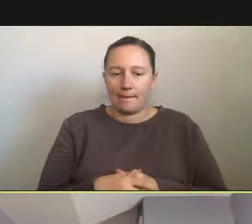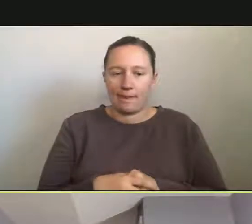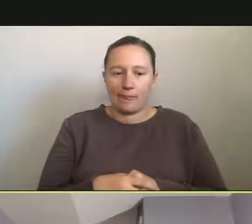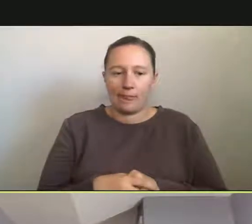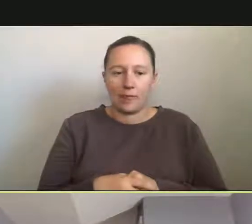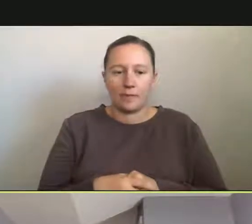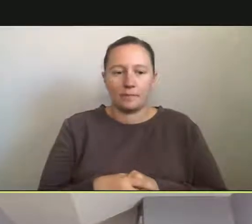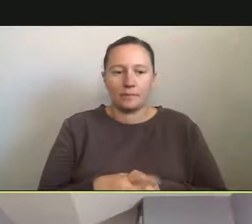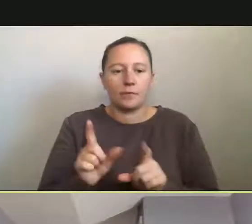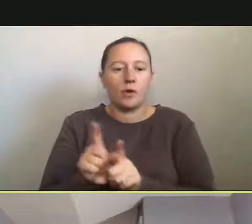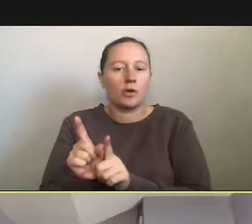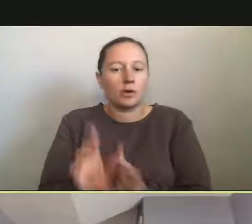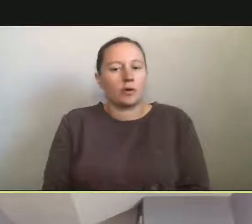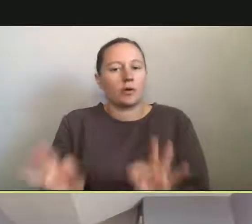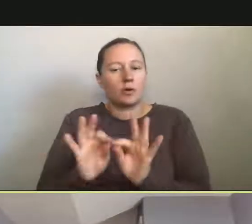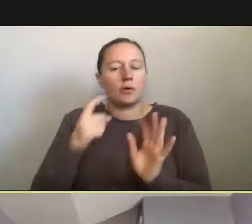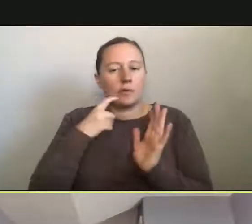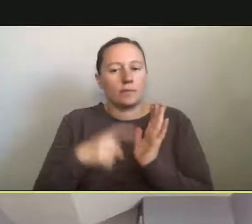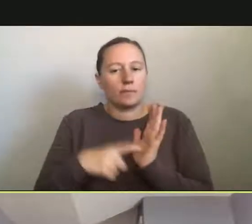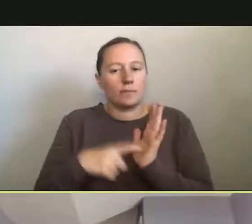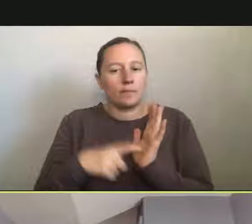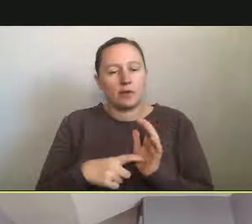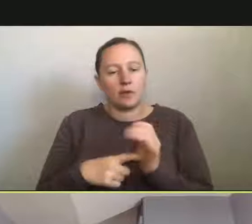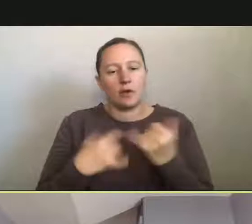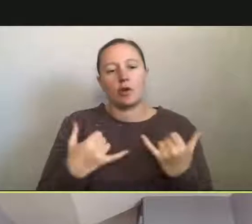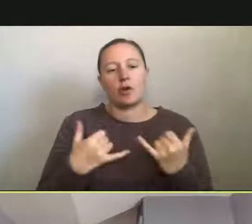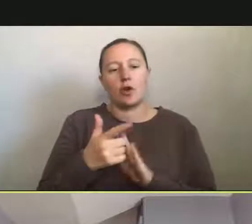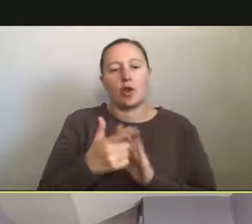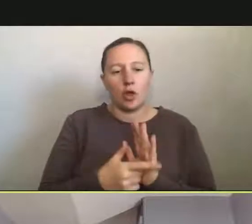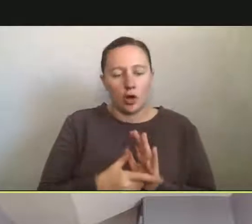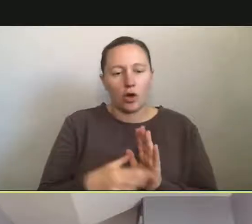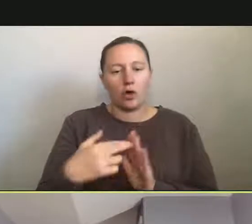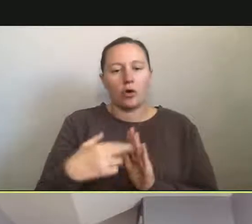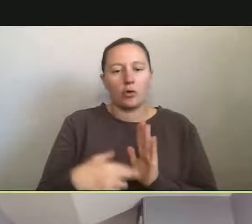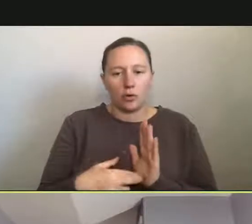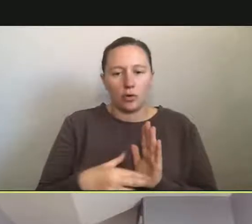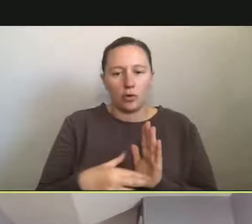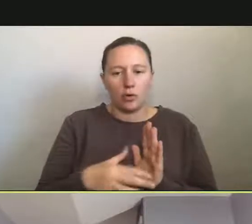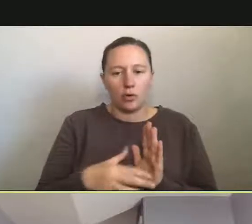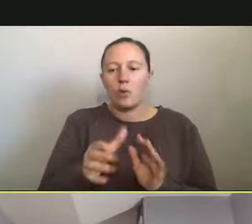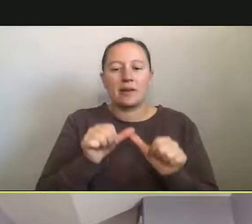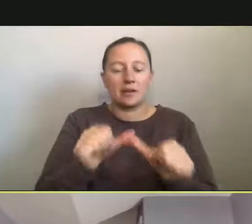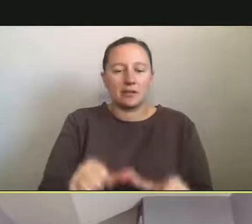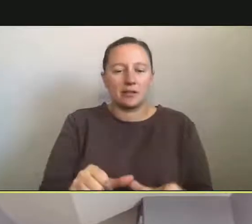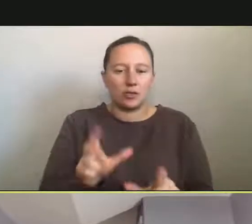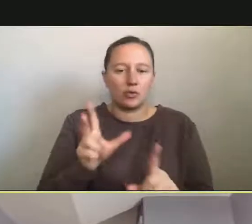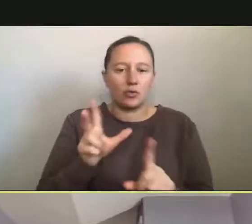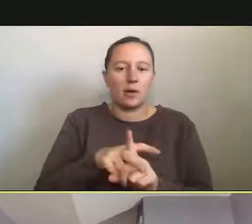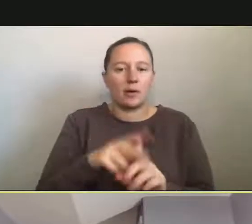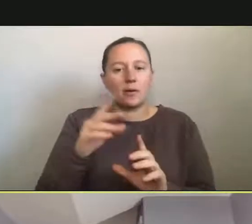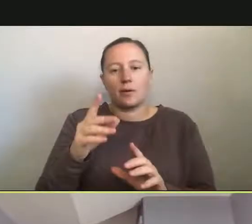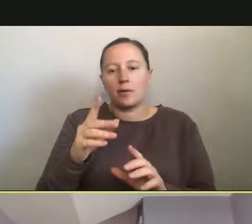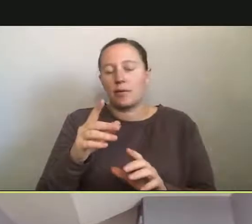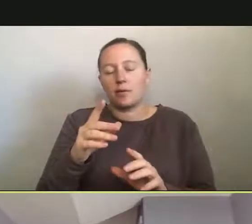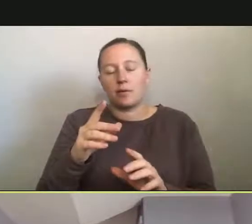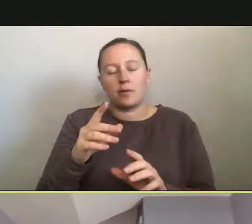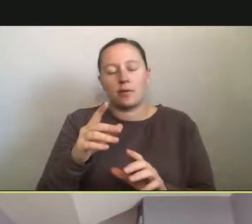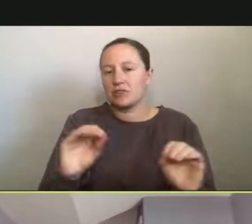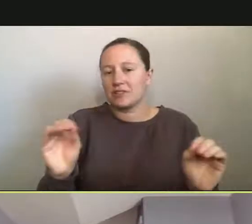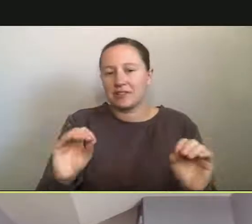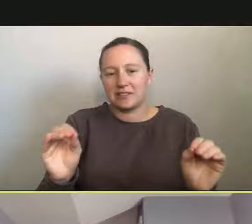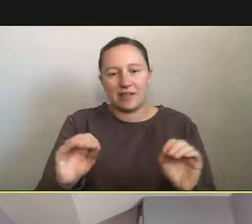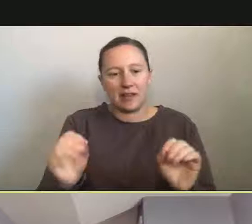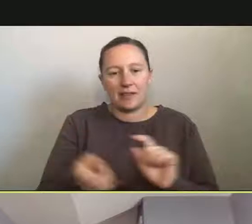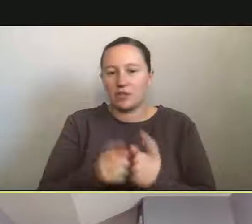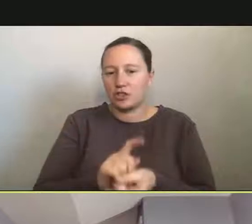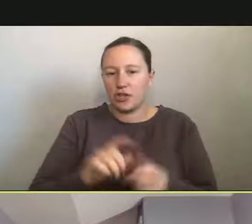It's also important to note that existing laws, regulations, and policies will all continue to apply. There's nothing in the policy that